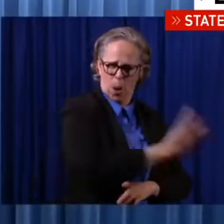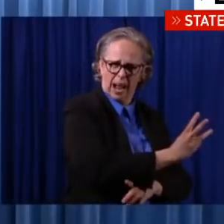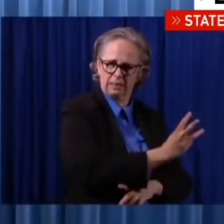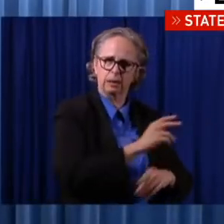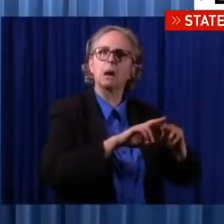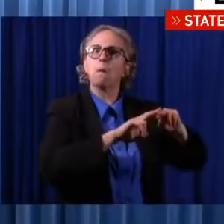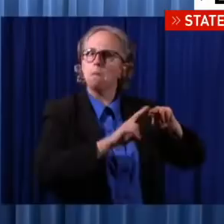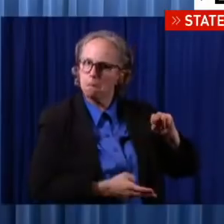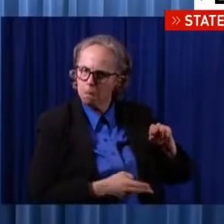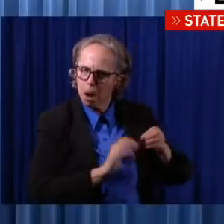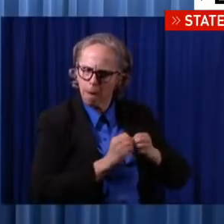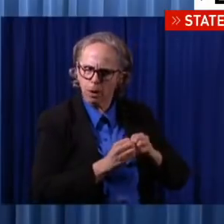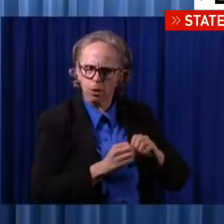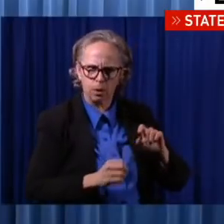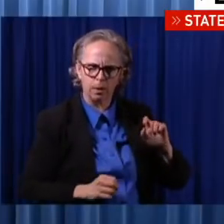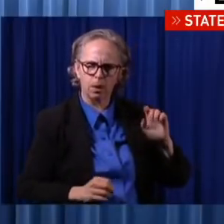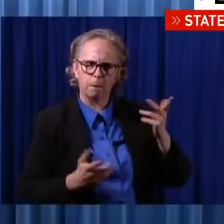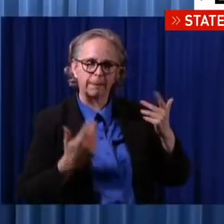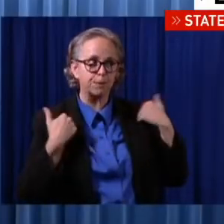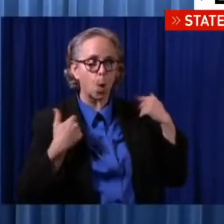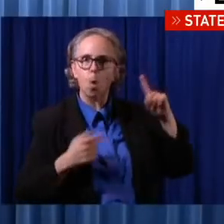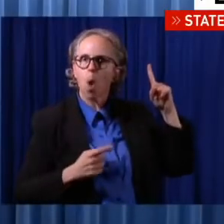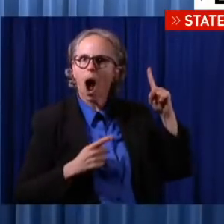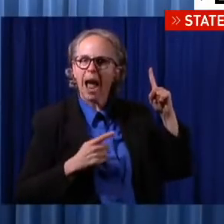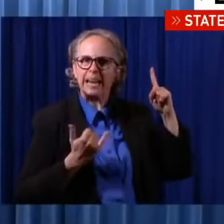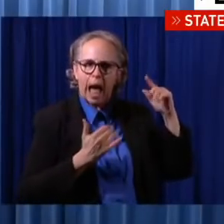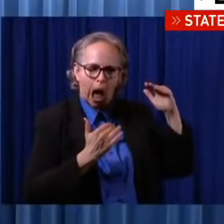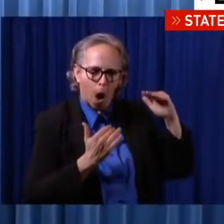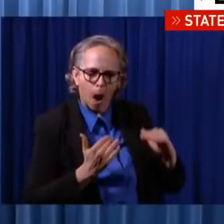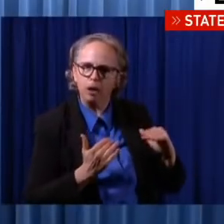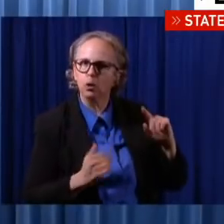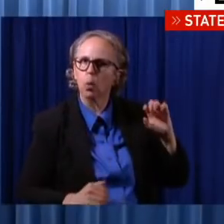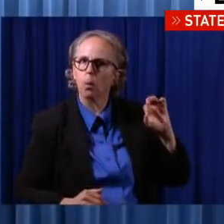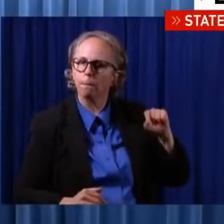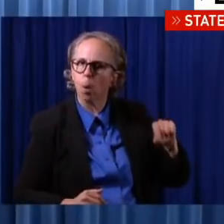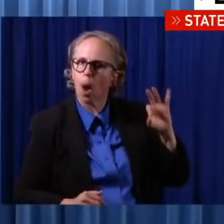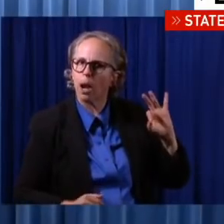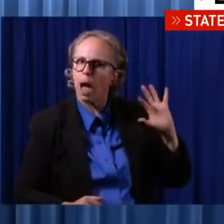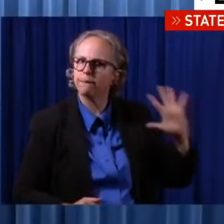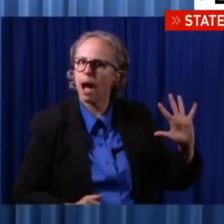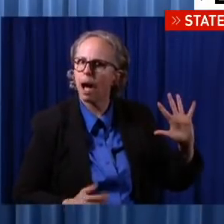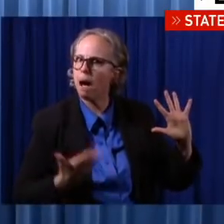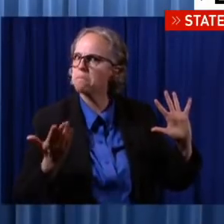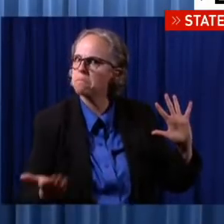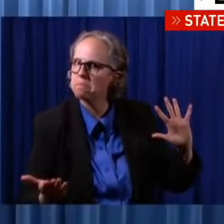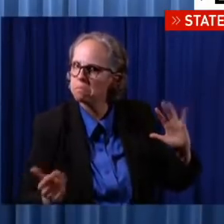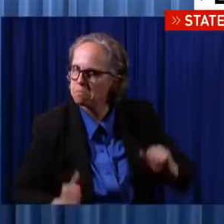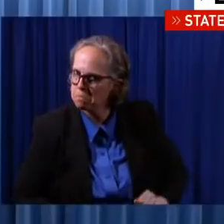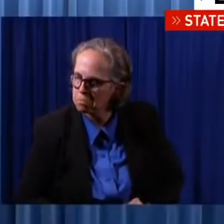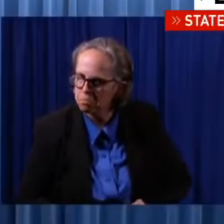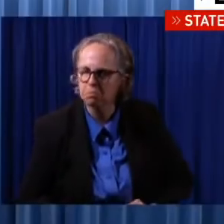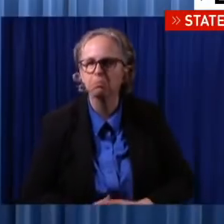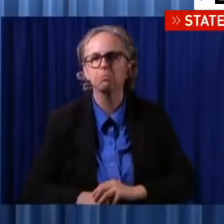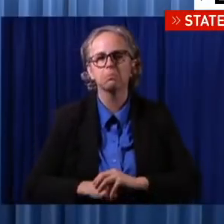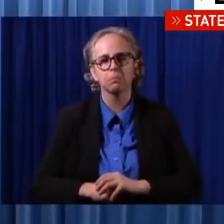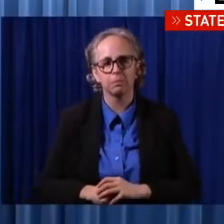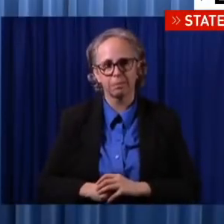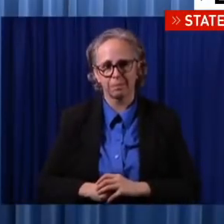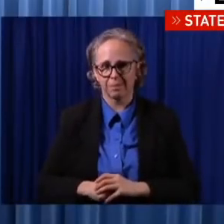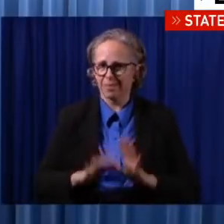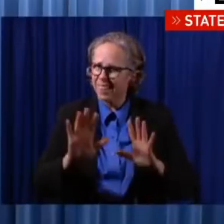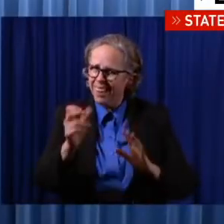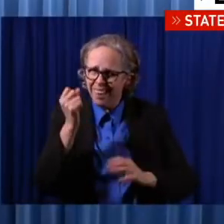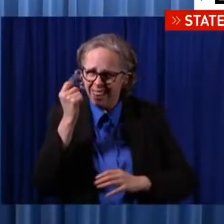1 the last time. And again, these are snapshots on a given date. Again, this is back to the